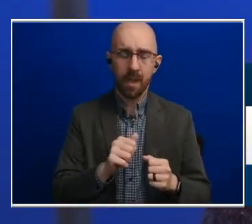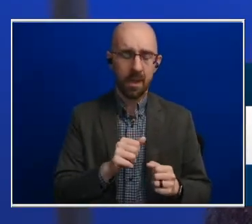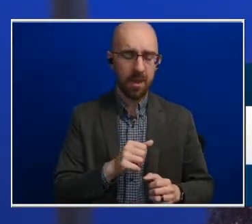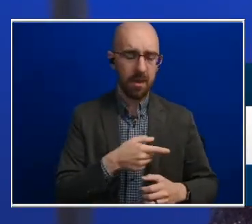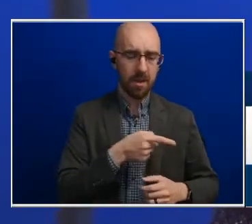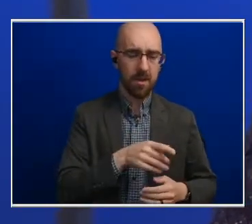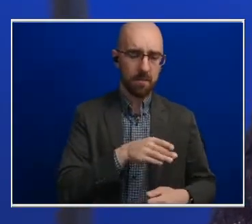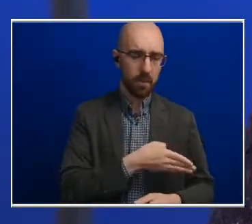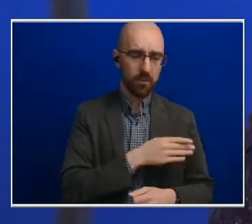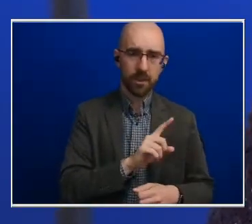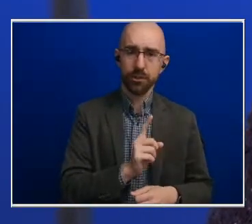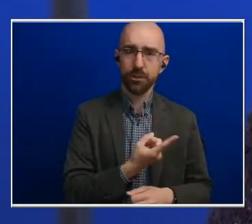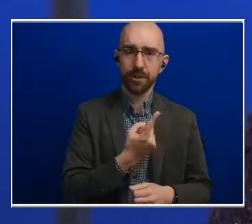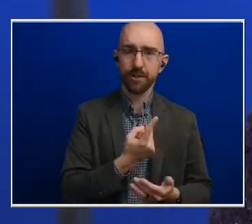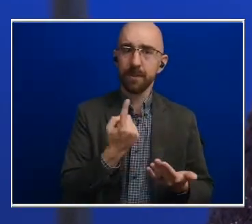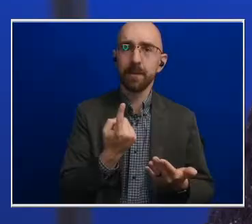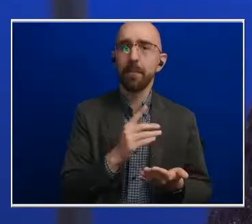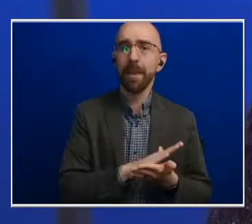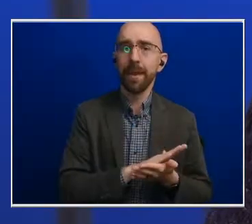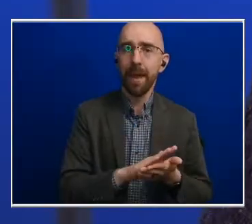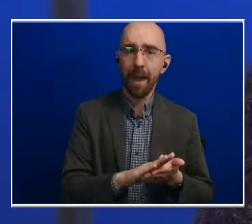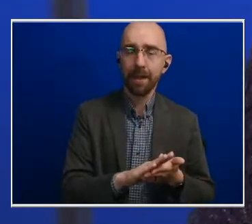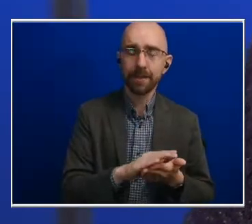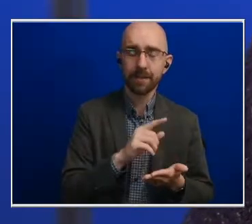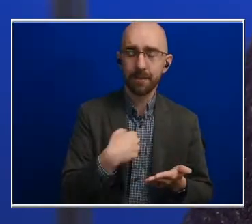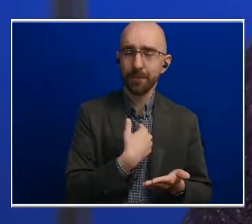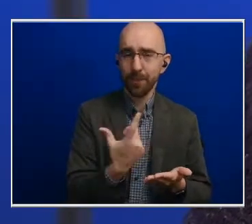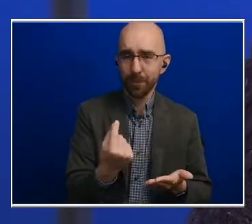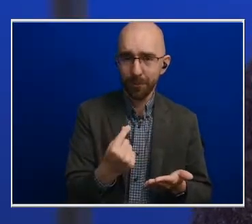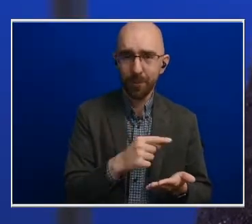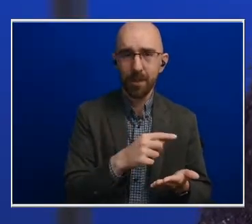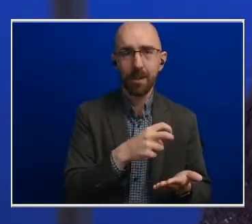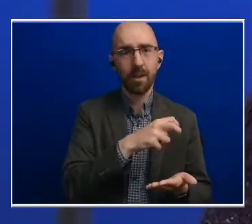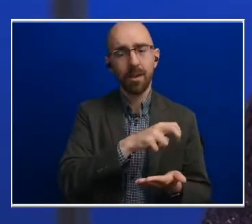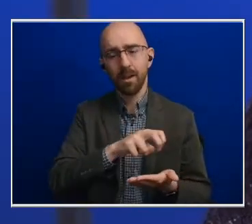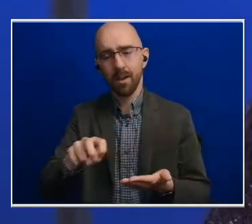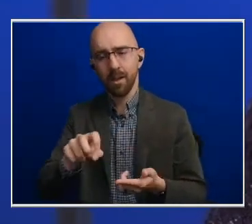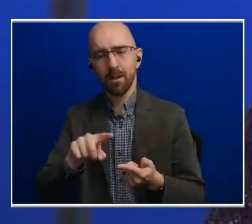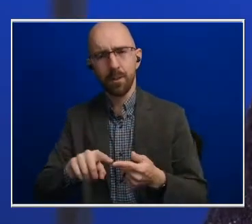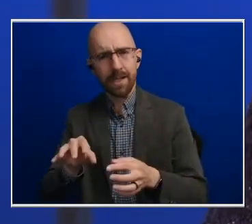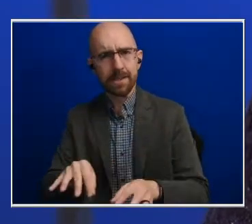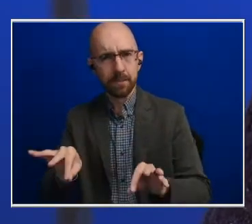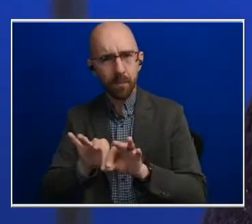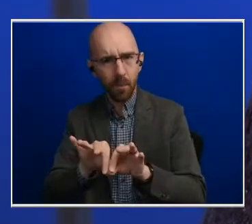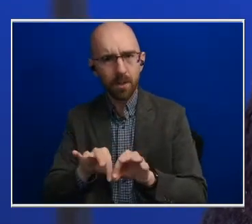something nice that we do to something that is important and something that is